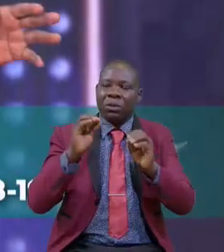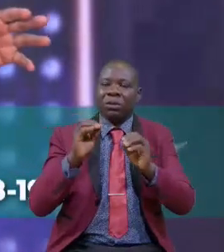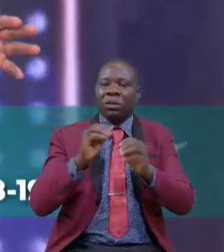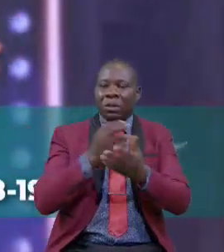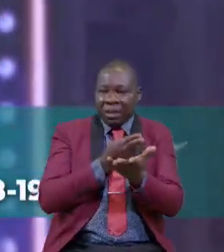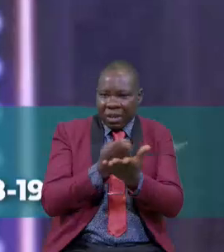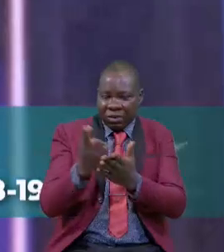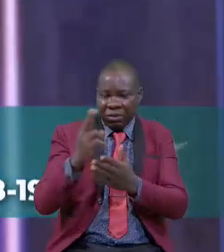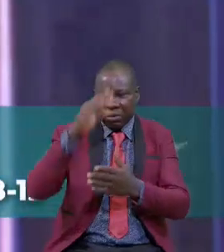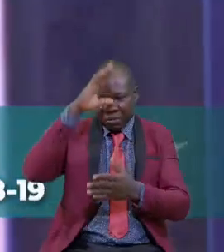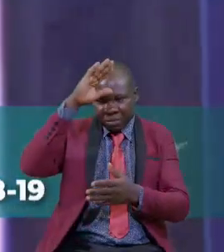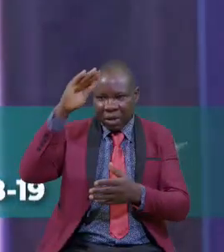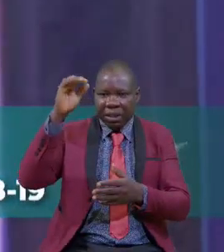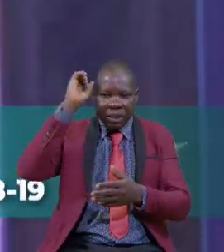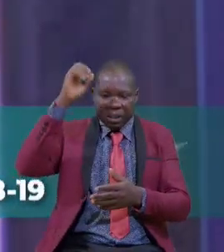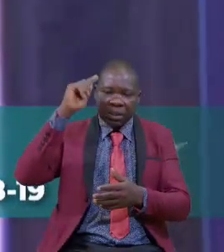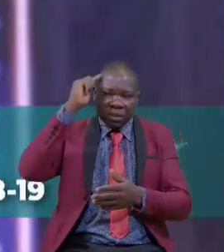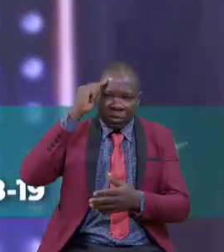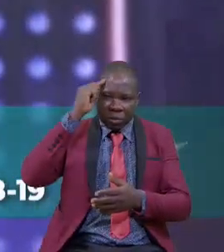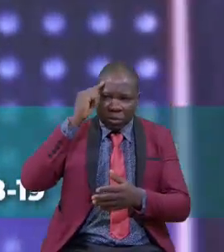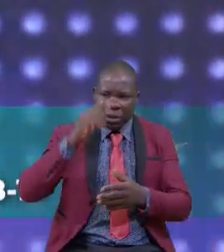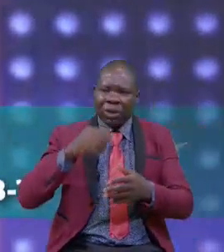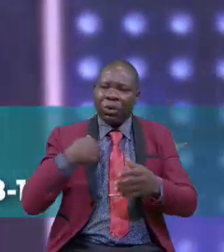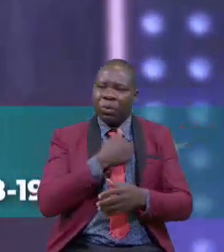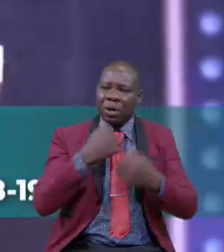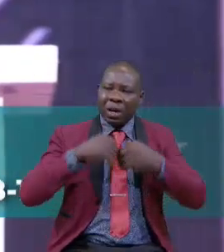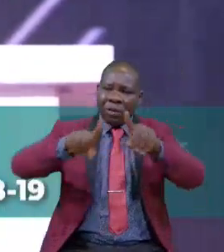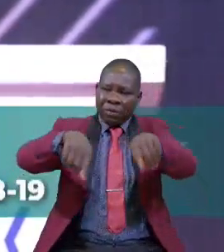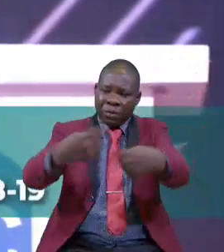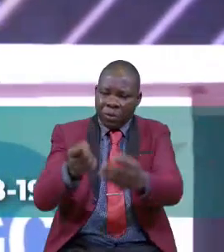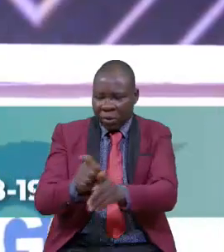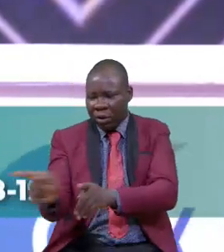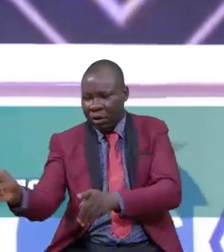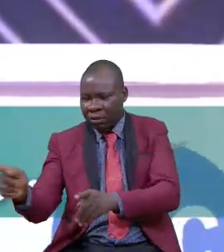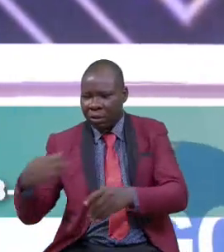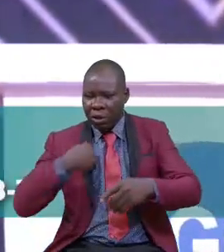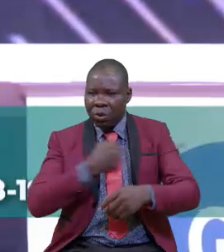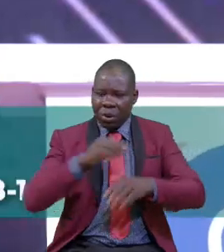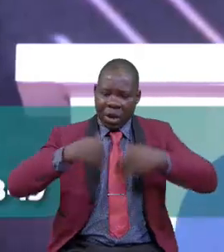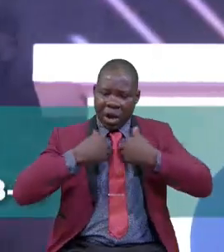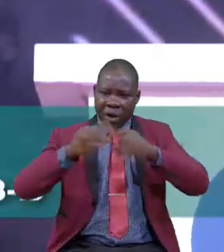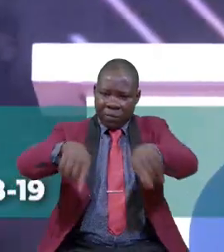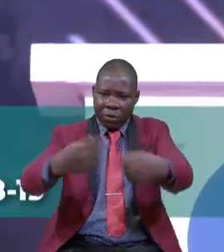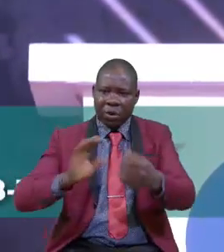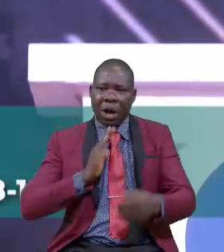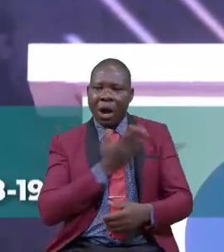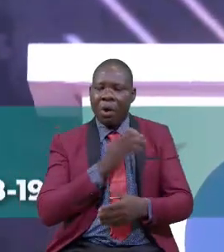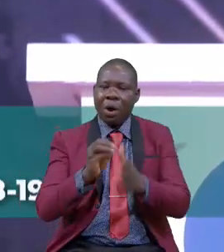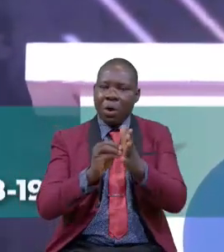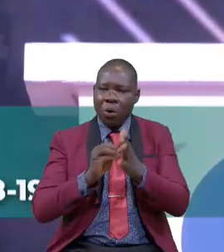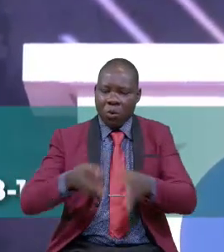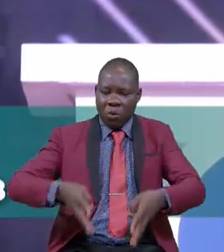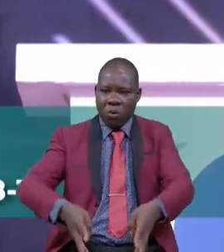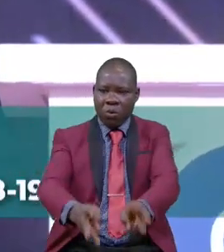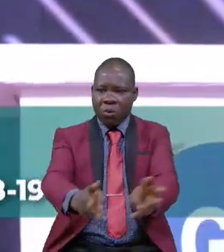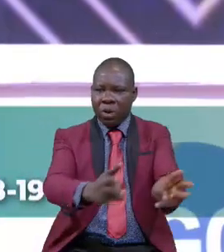gone astray. Let him return. We've gone our own way. We've done our own thing. We're forsaking the